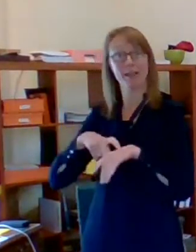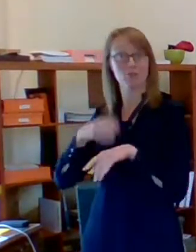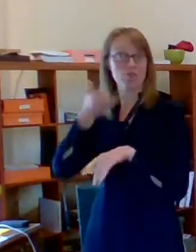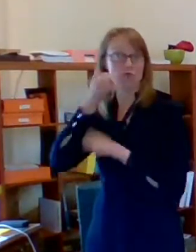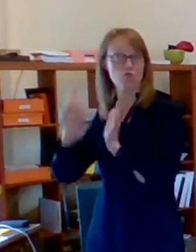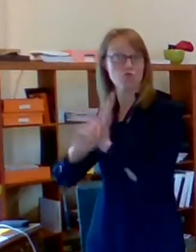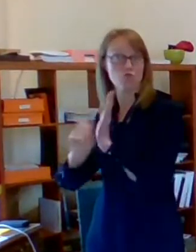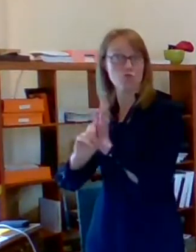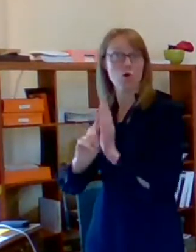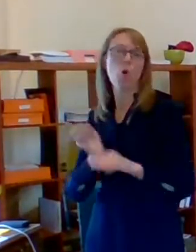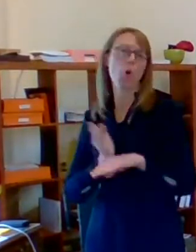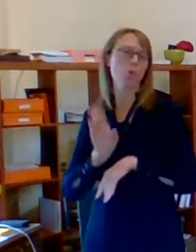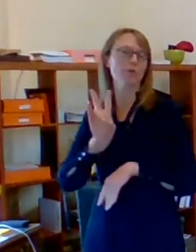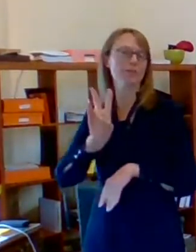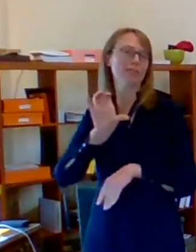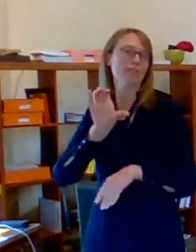calls.